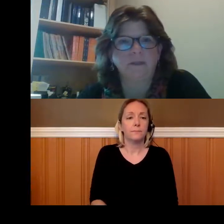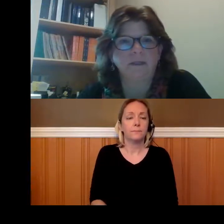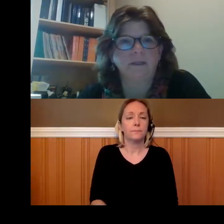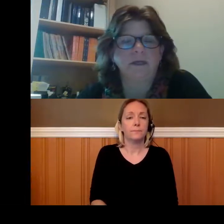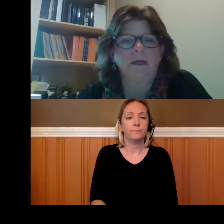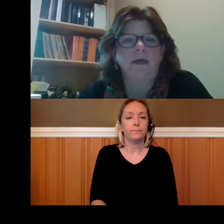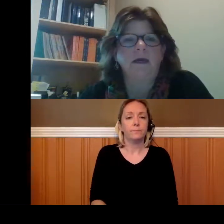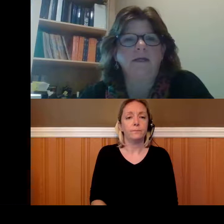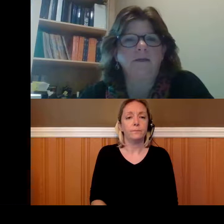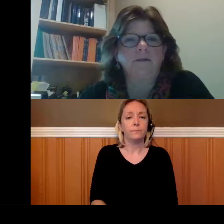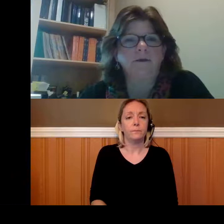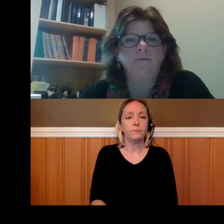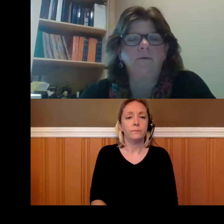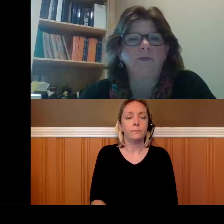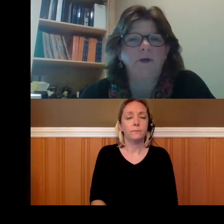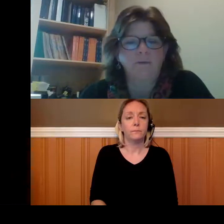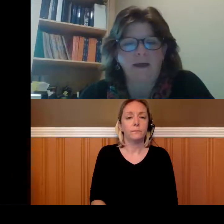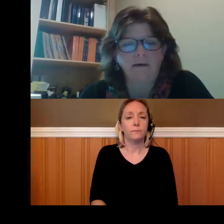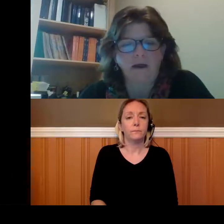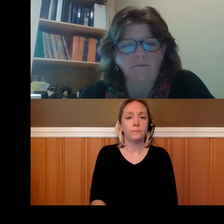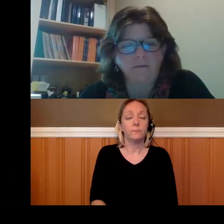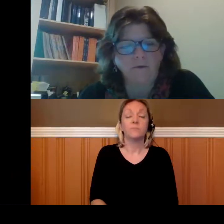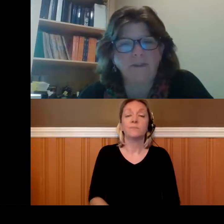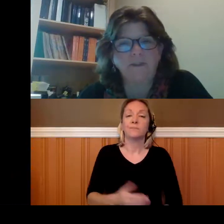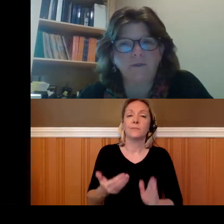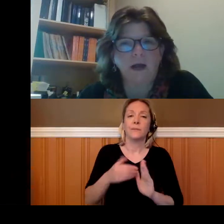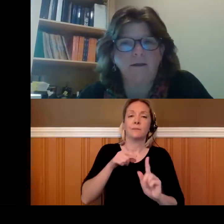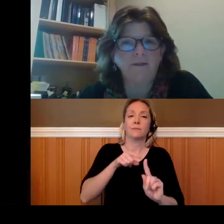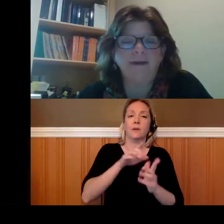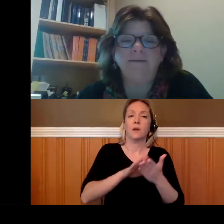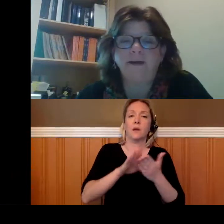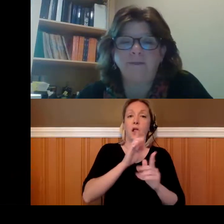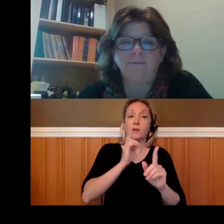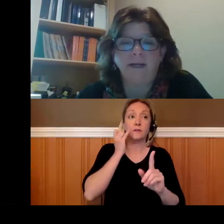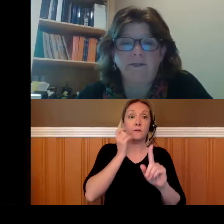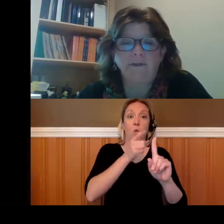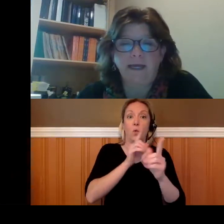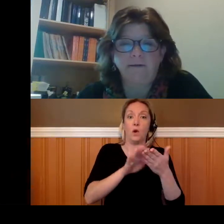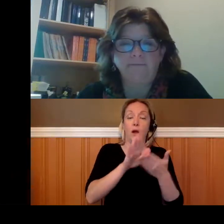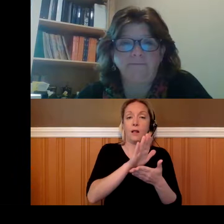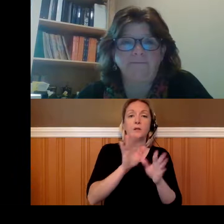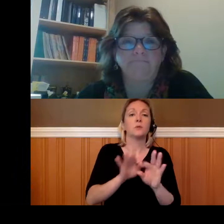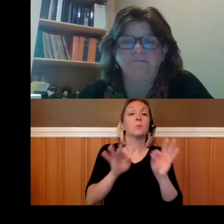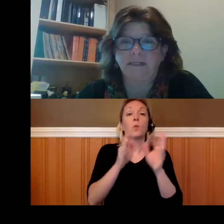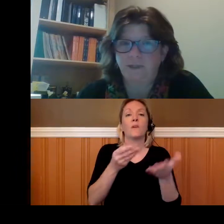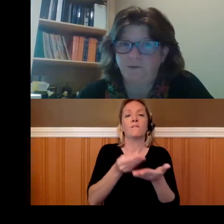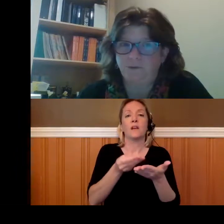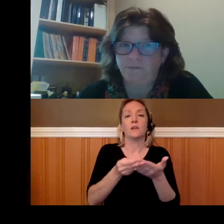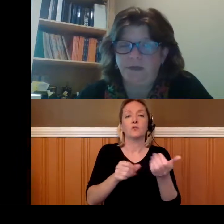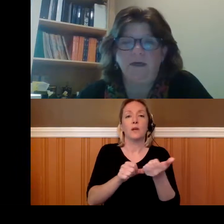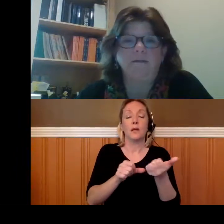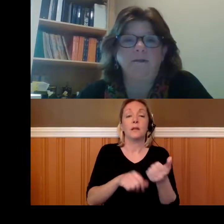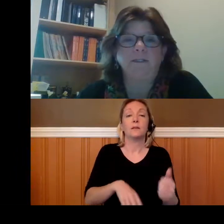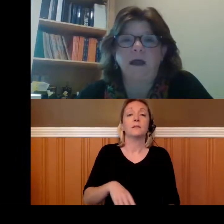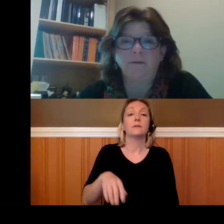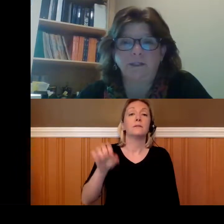It's also, when we talk about going to college, financial aid. That's huge. There's scholarships,